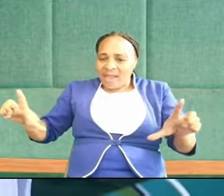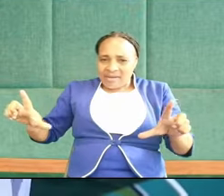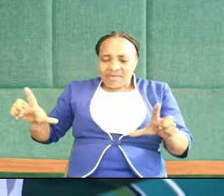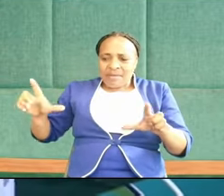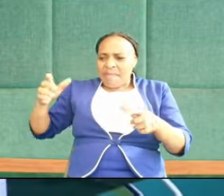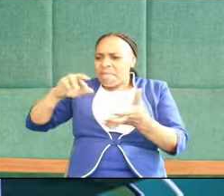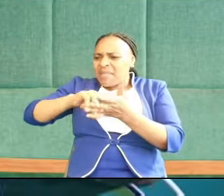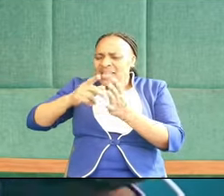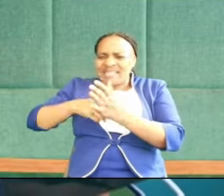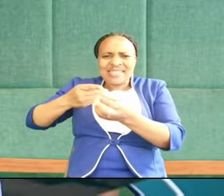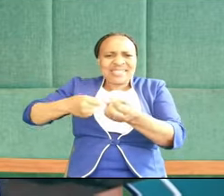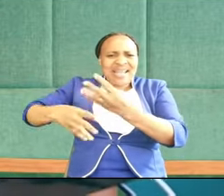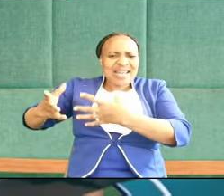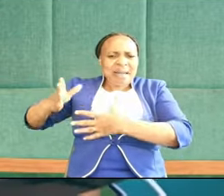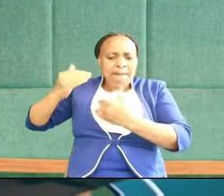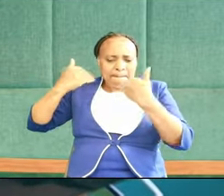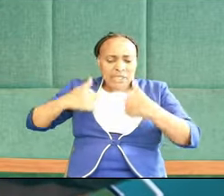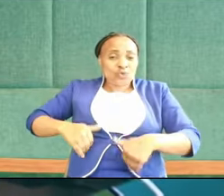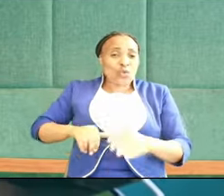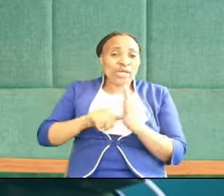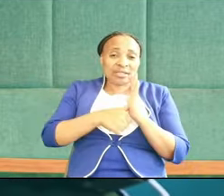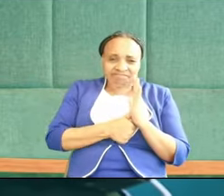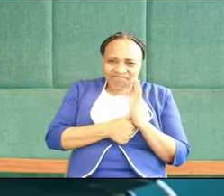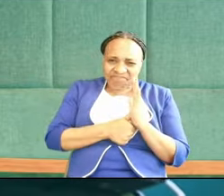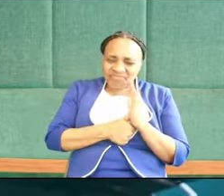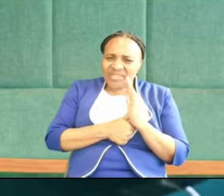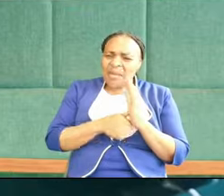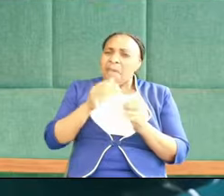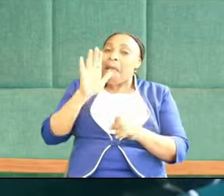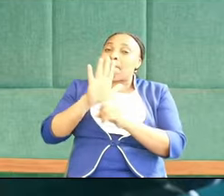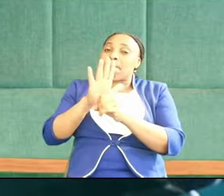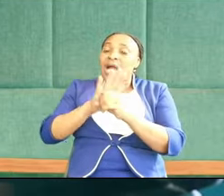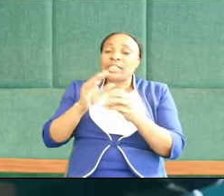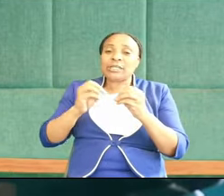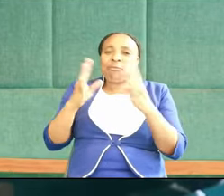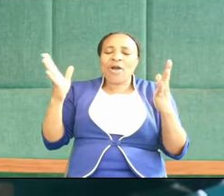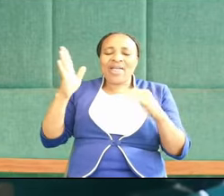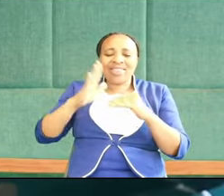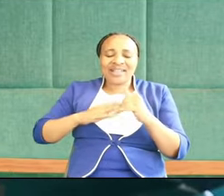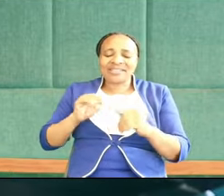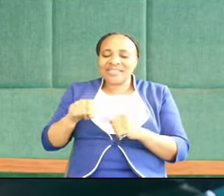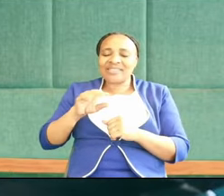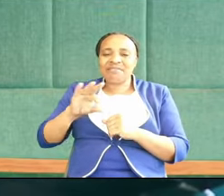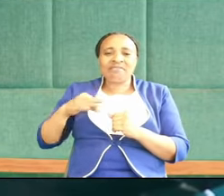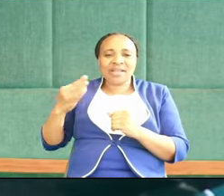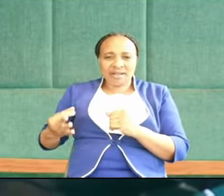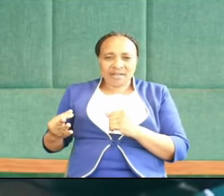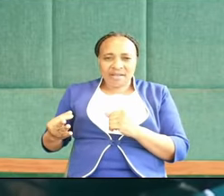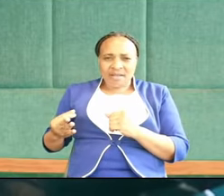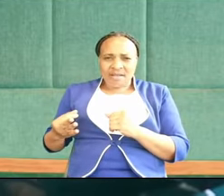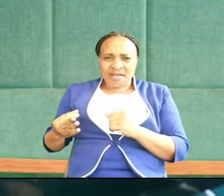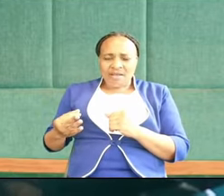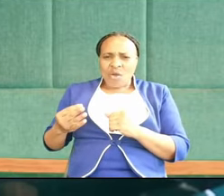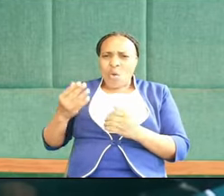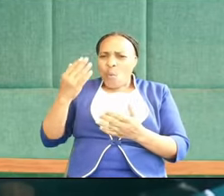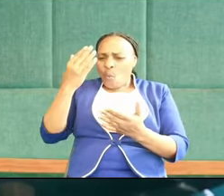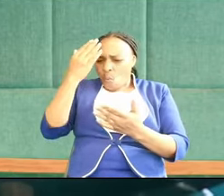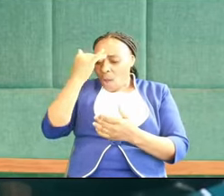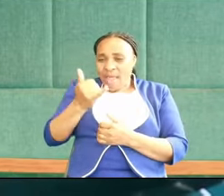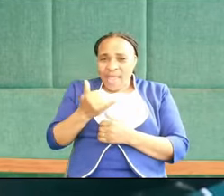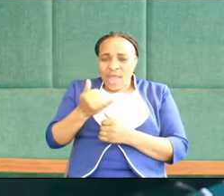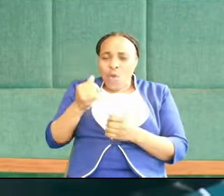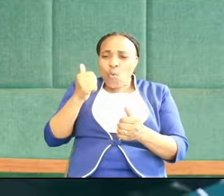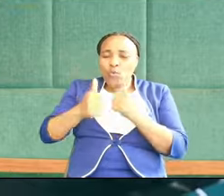personal identity. It was much more than just a vineyard. The vineyard defines